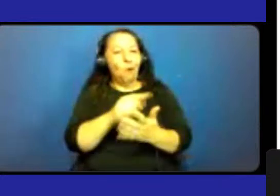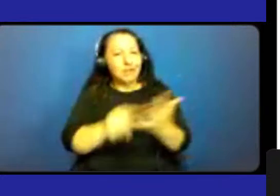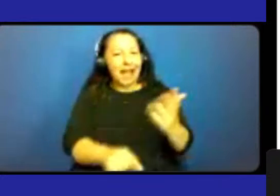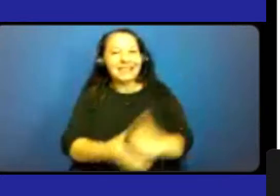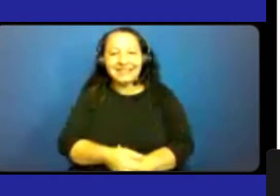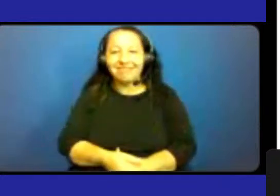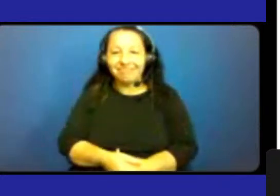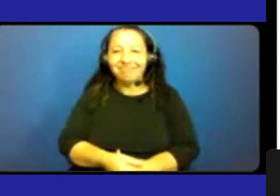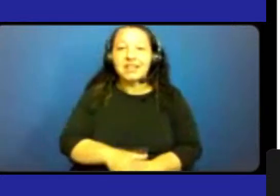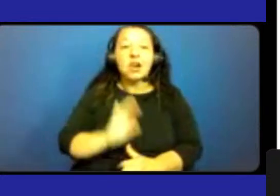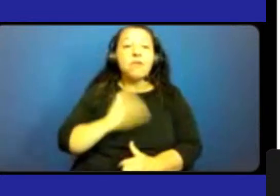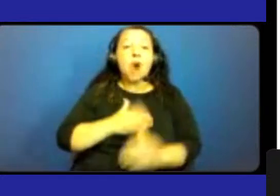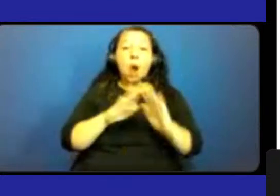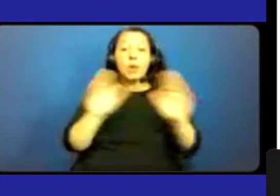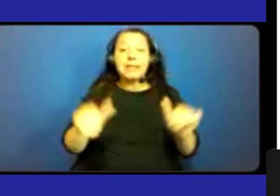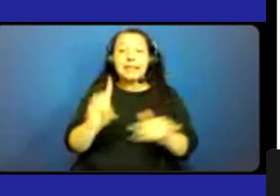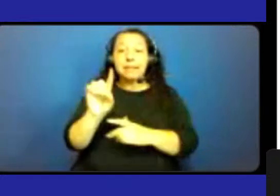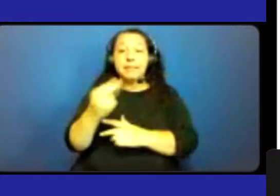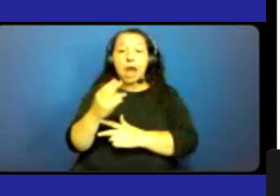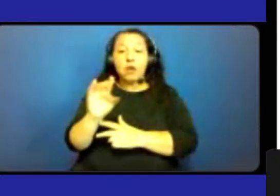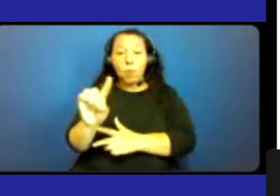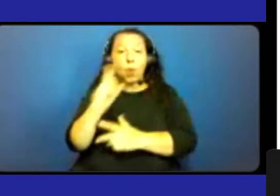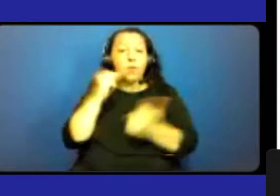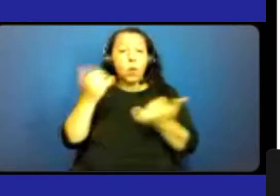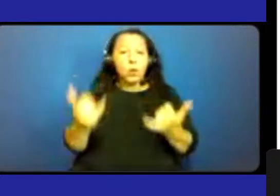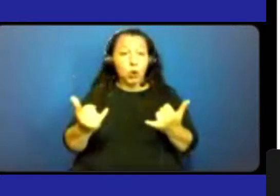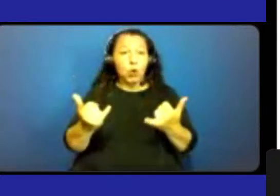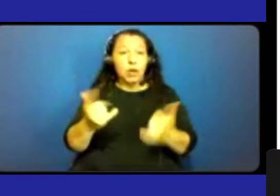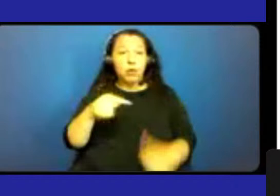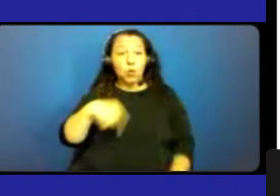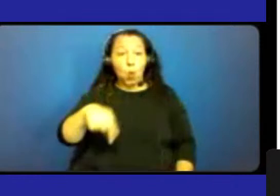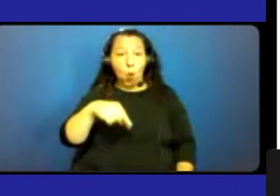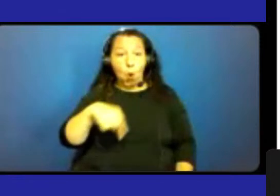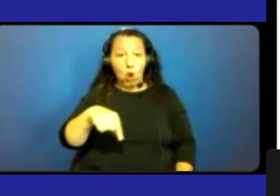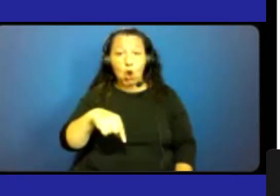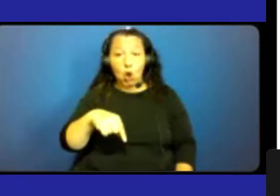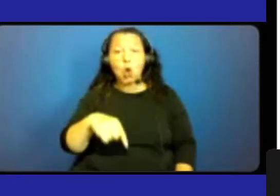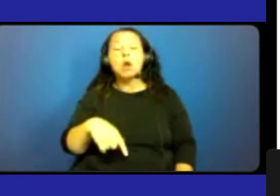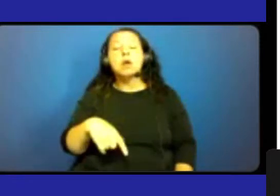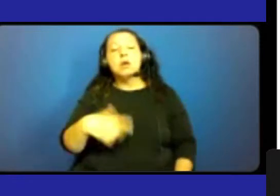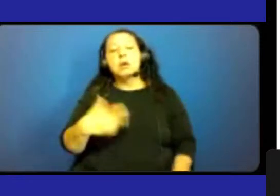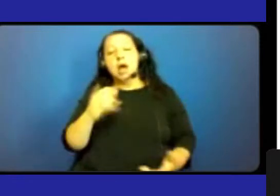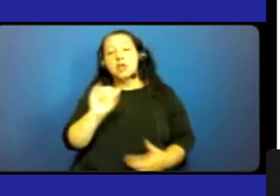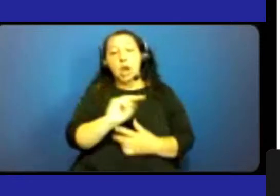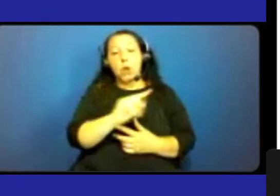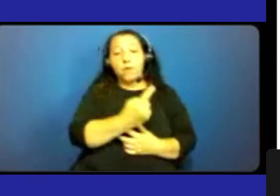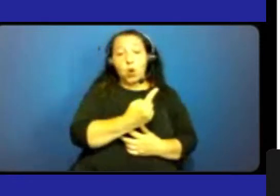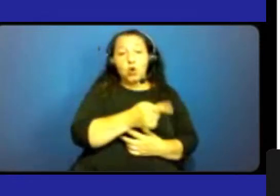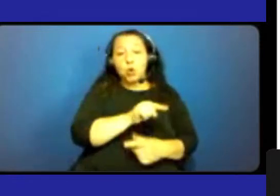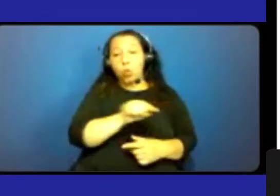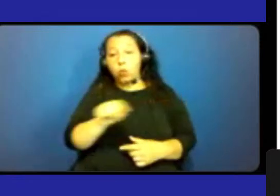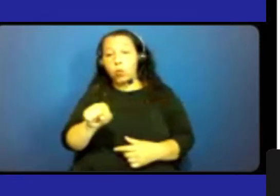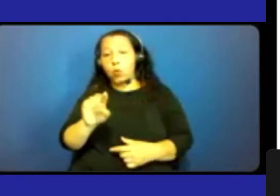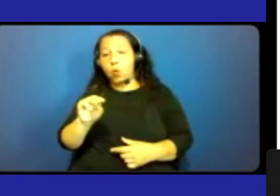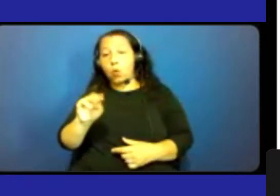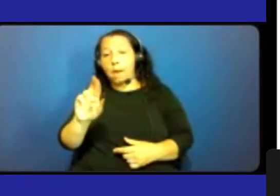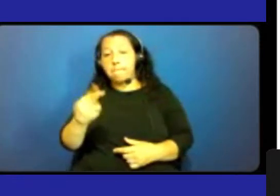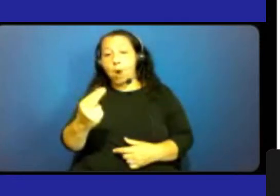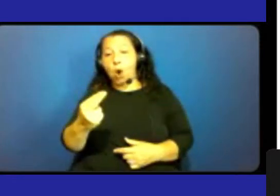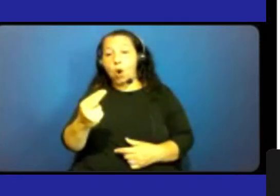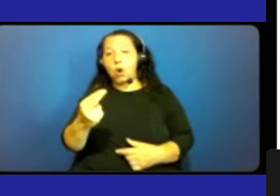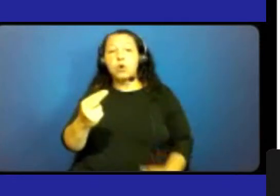system dashboard for this quarter, we are looking at January 1st through March 31st of